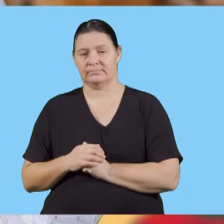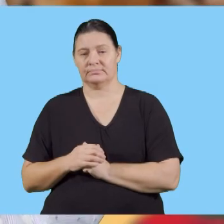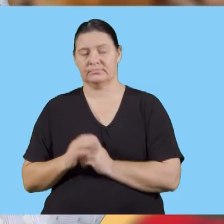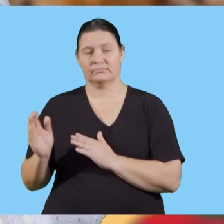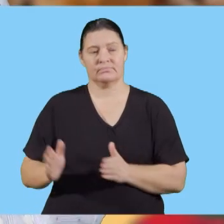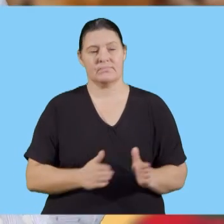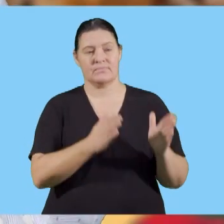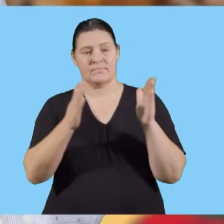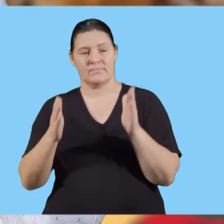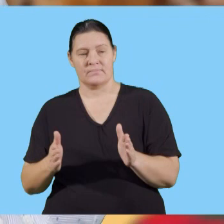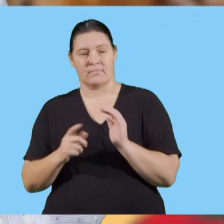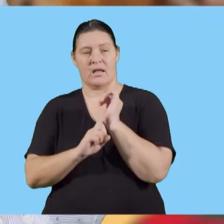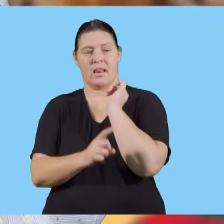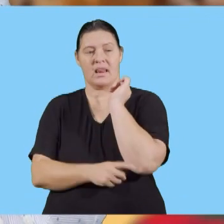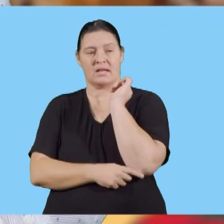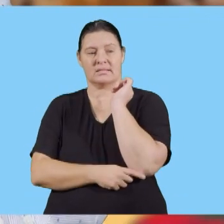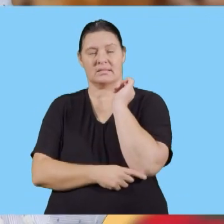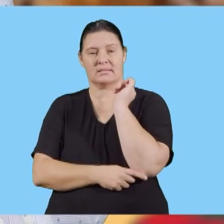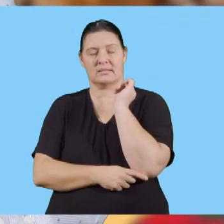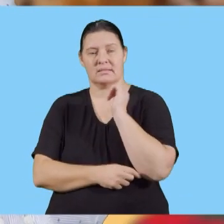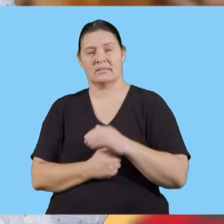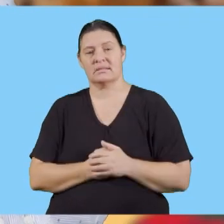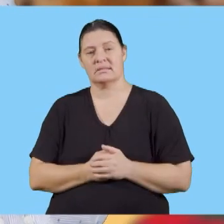going to move on to our last